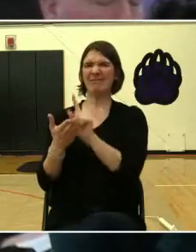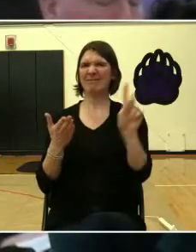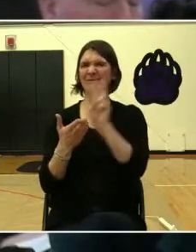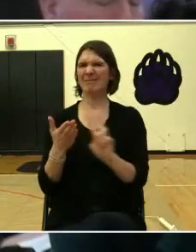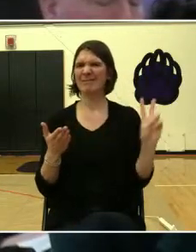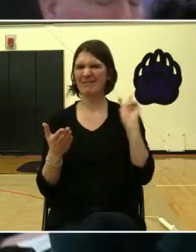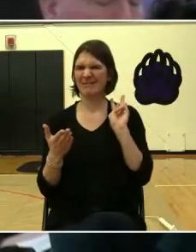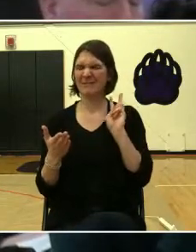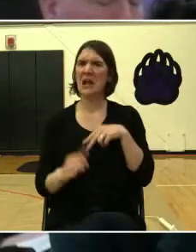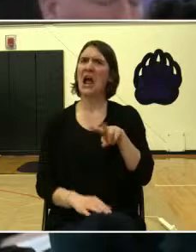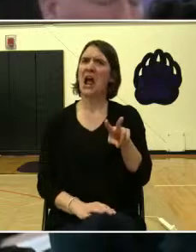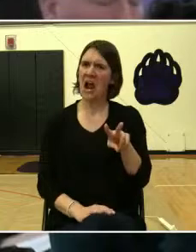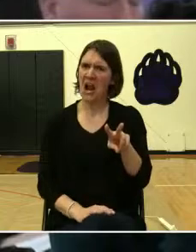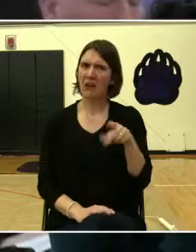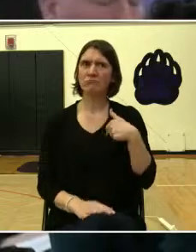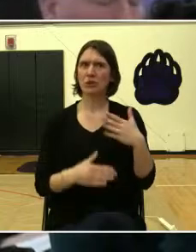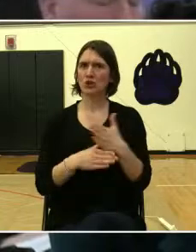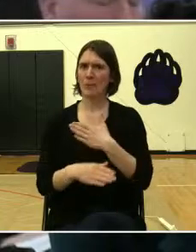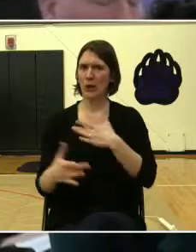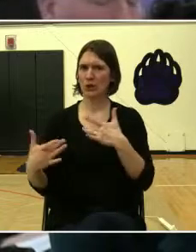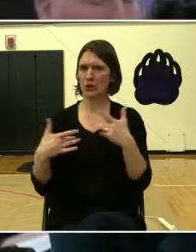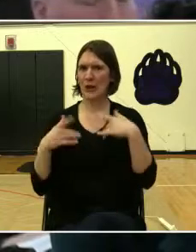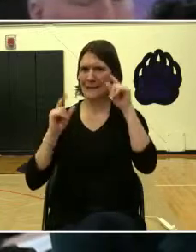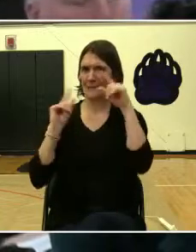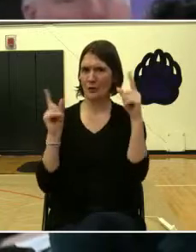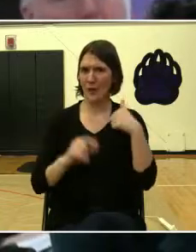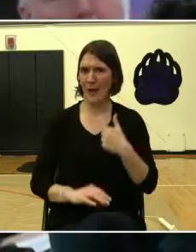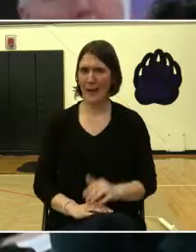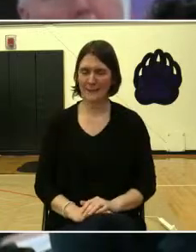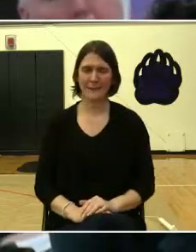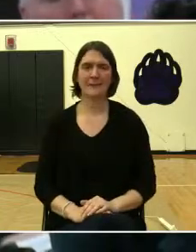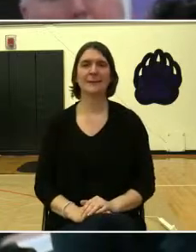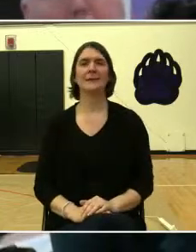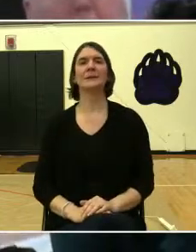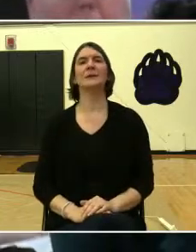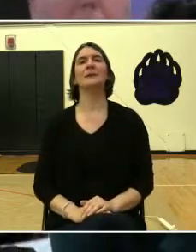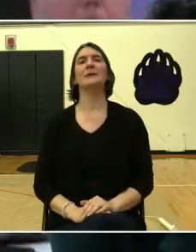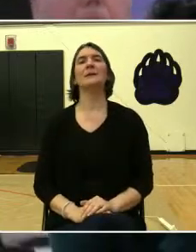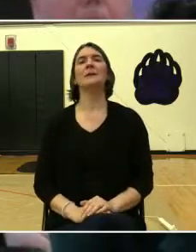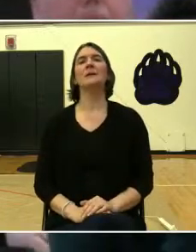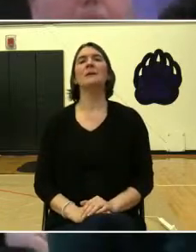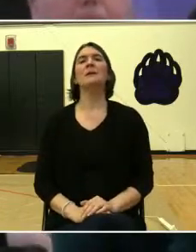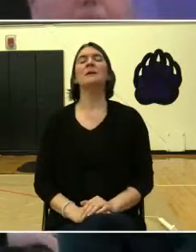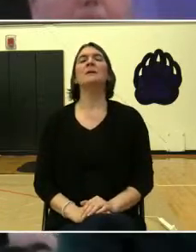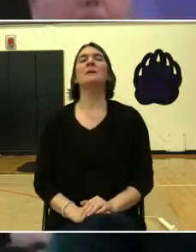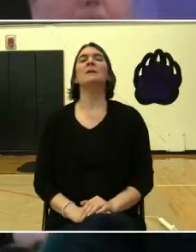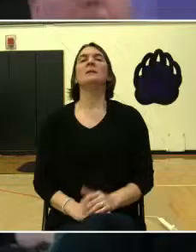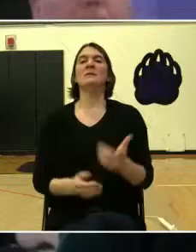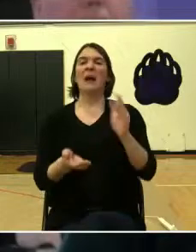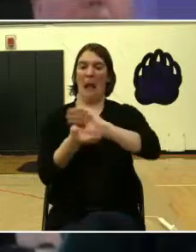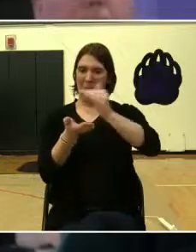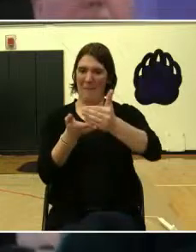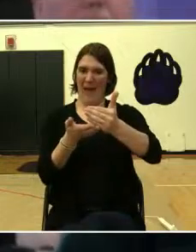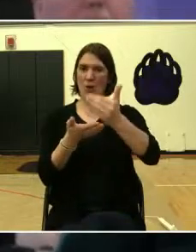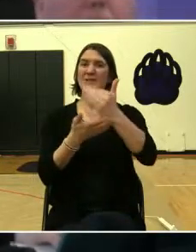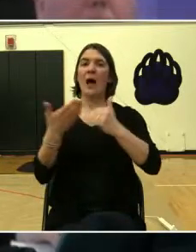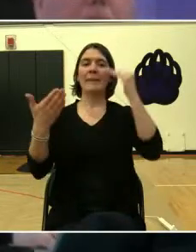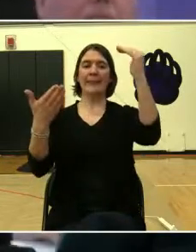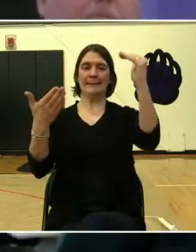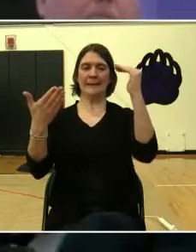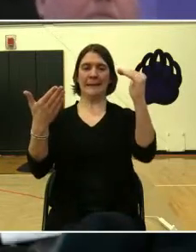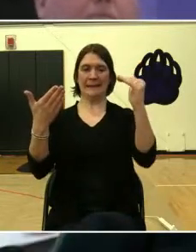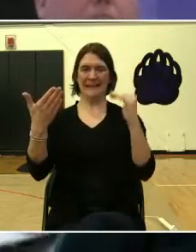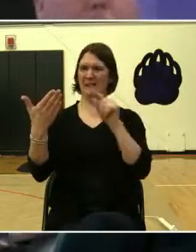week um that the amount that some of these Human Services